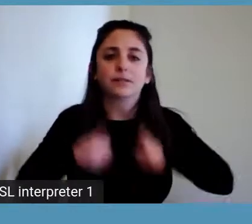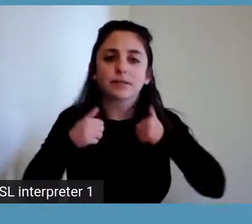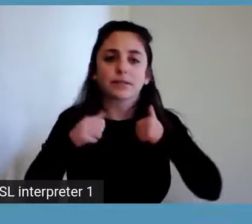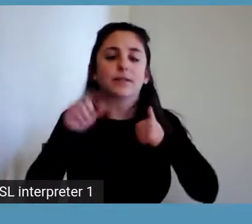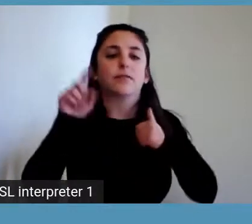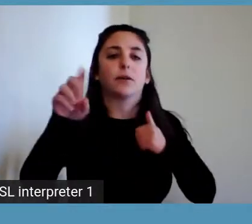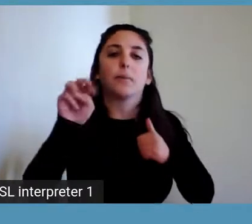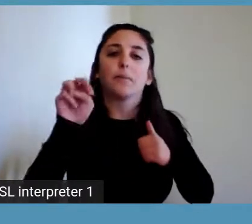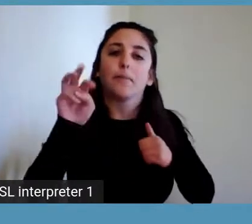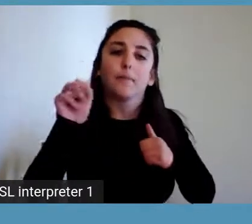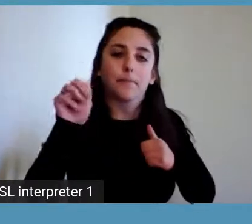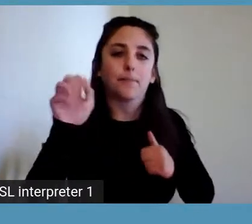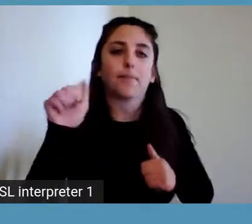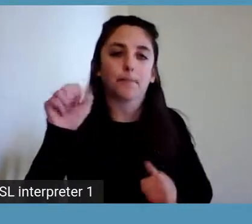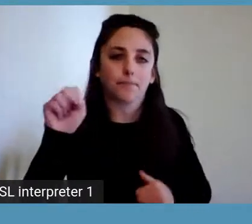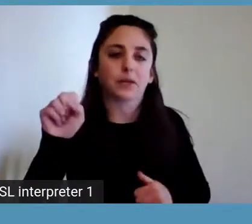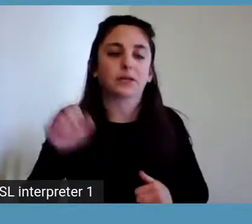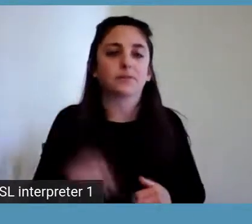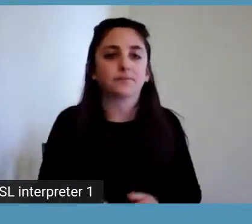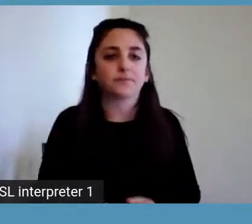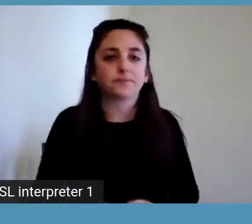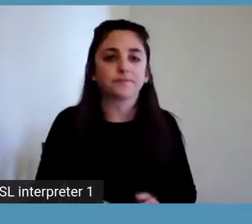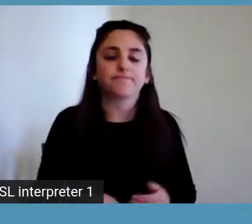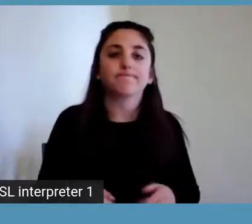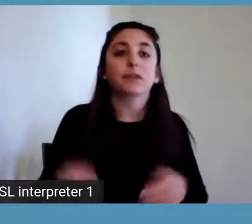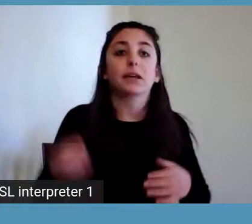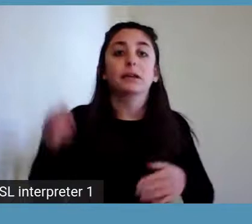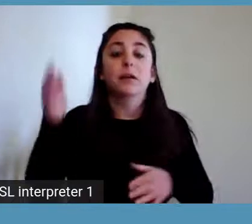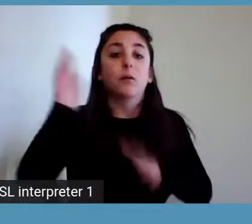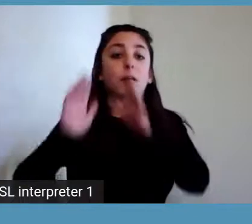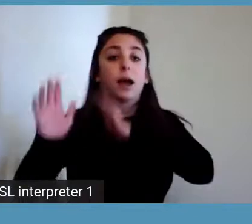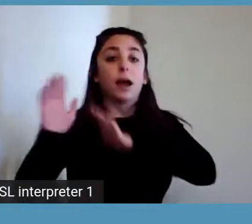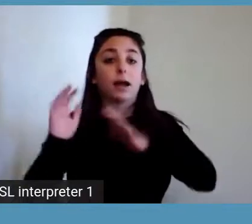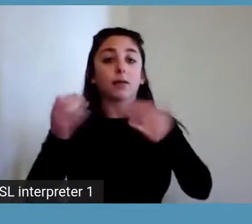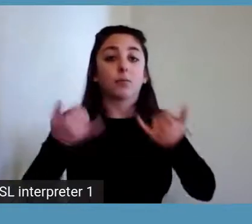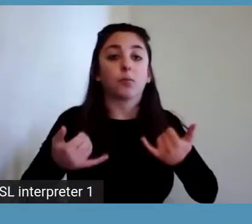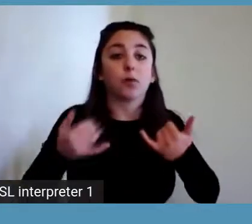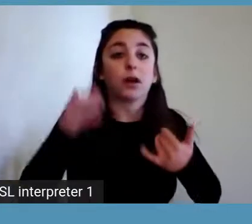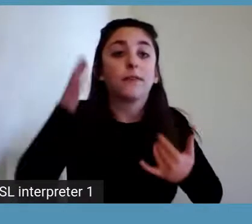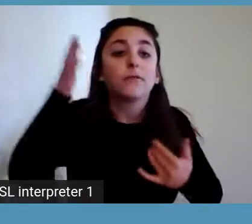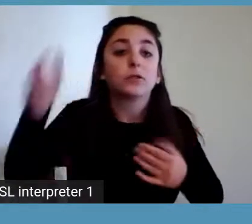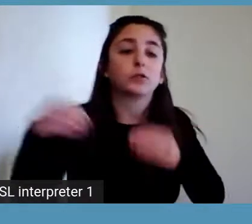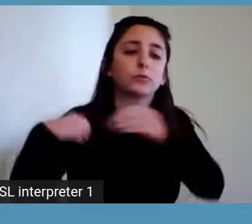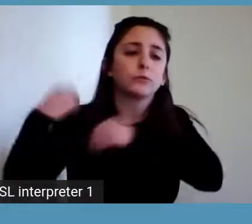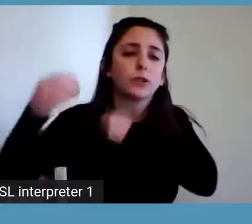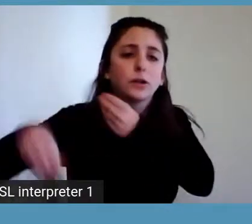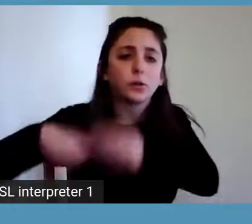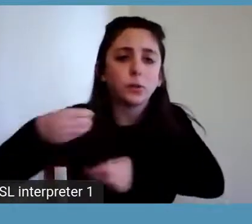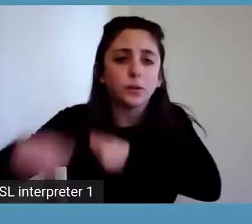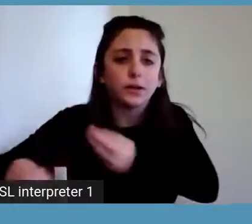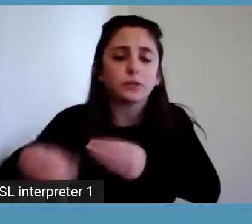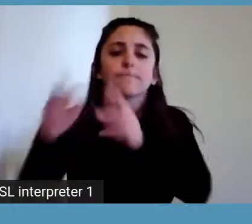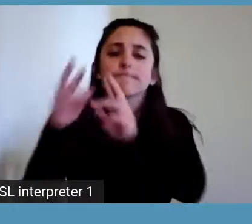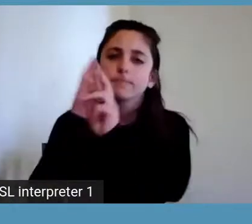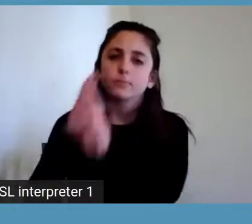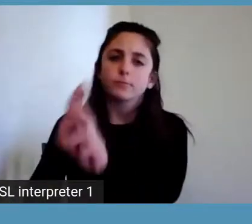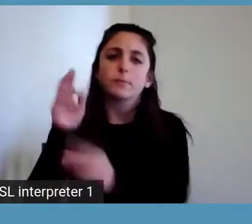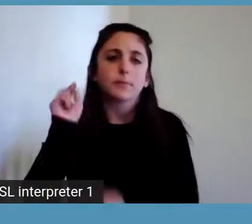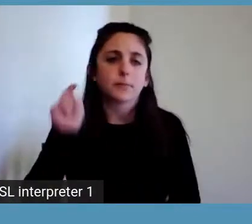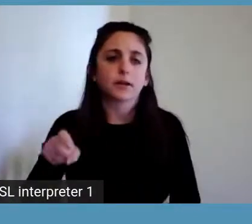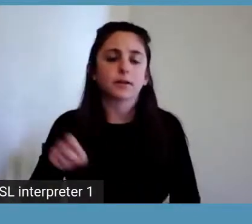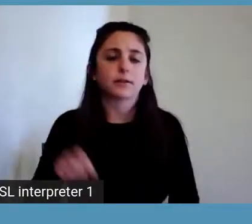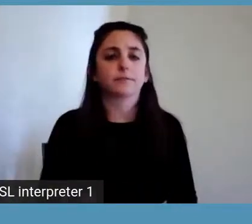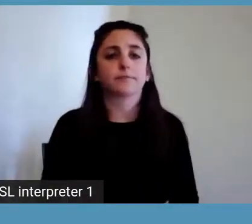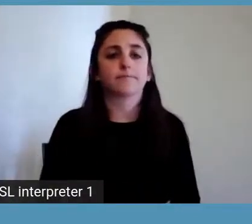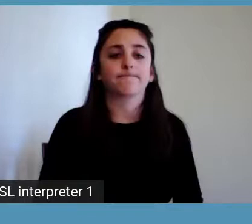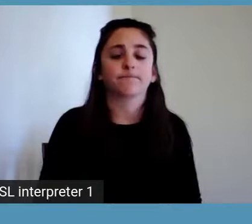living communities, their elders both past and present, as well as future generations. We, the Digital